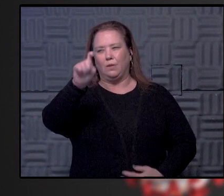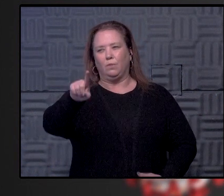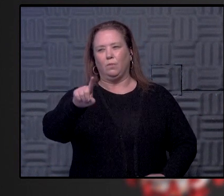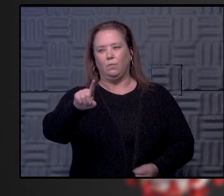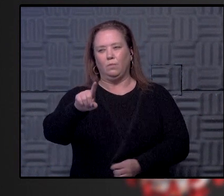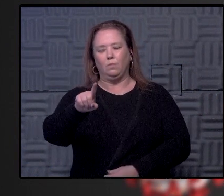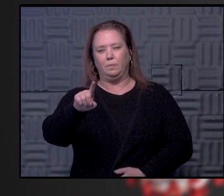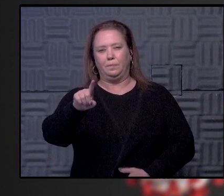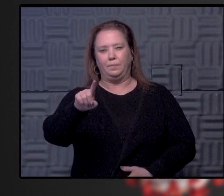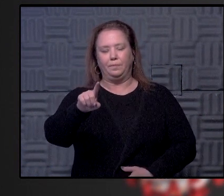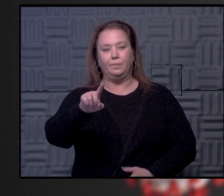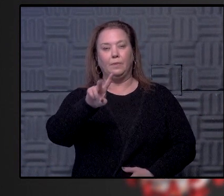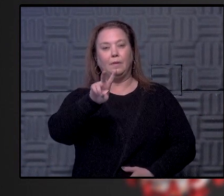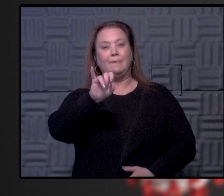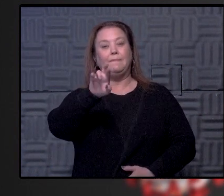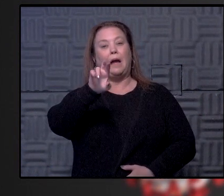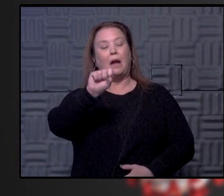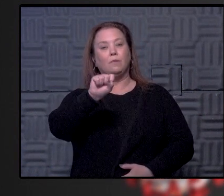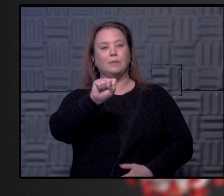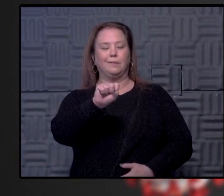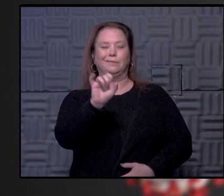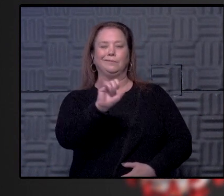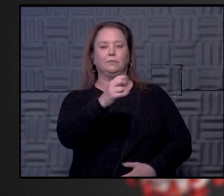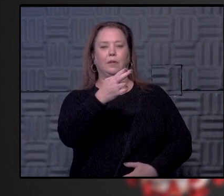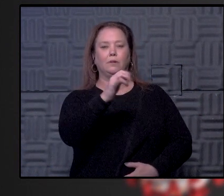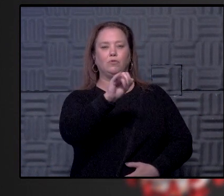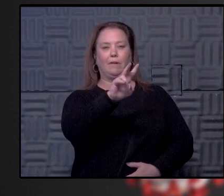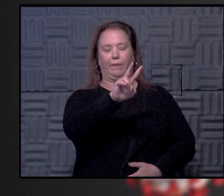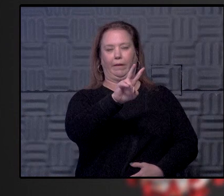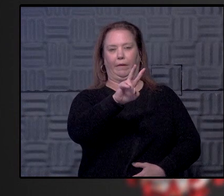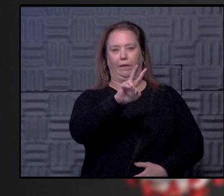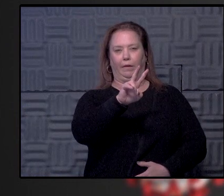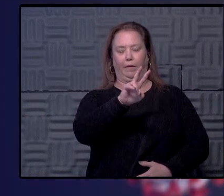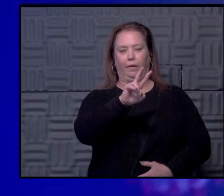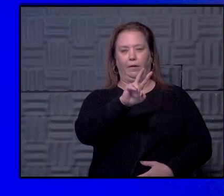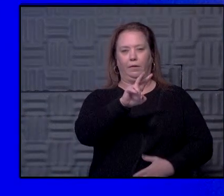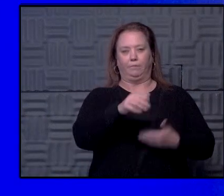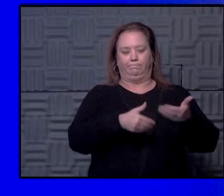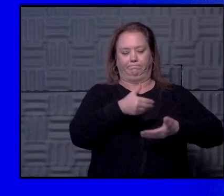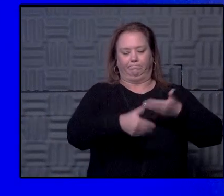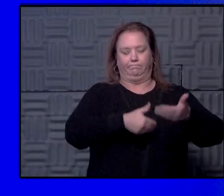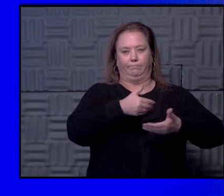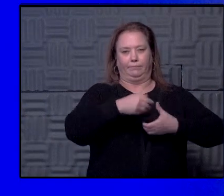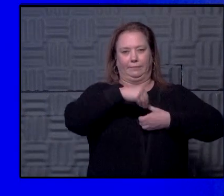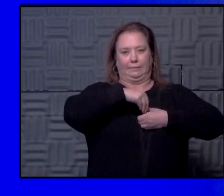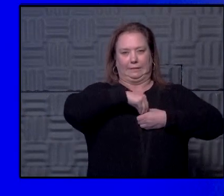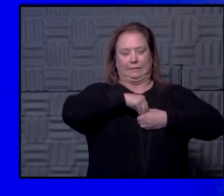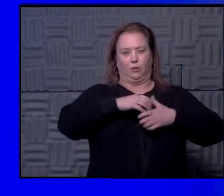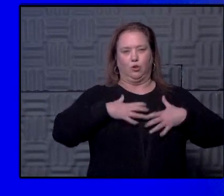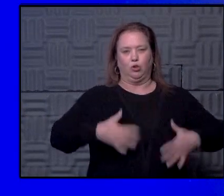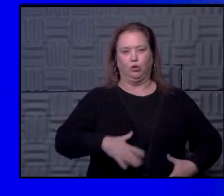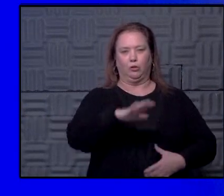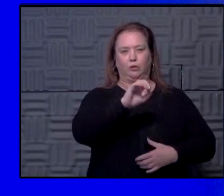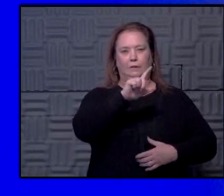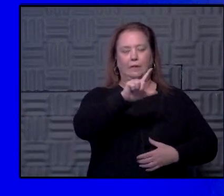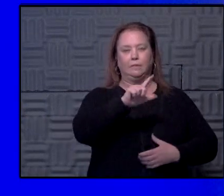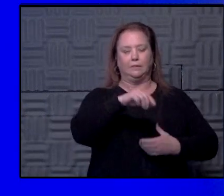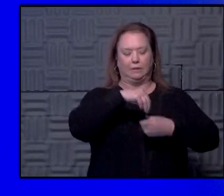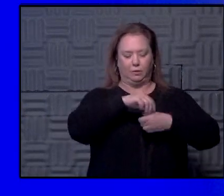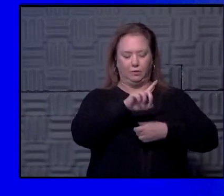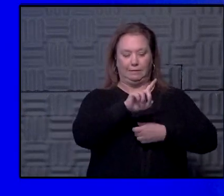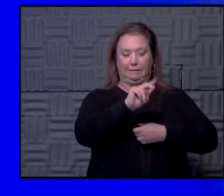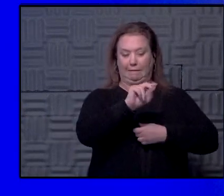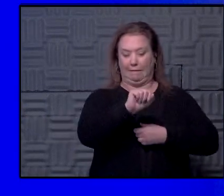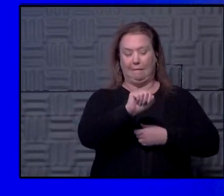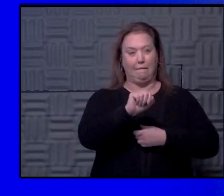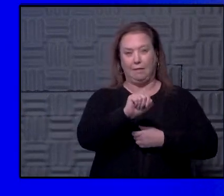but, viruses like HIV incorporate itself into the genome, into your cells, into your DNA. We don't